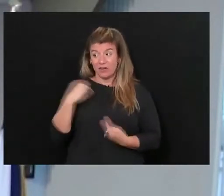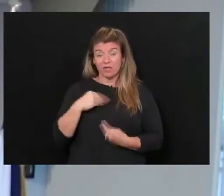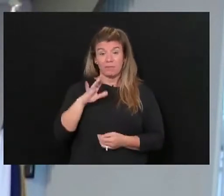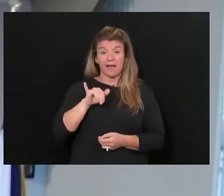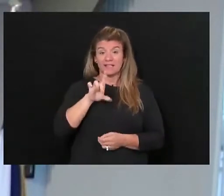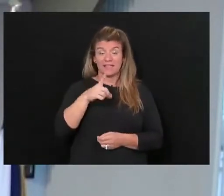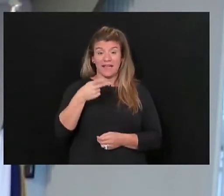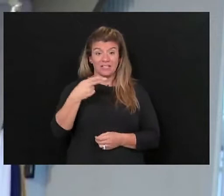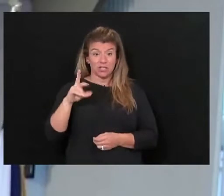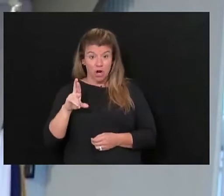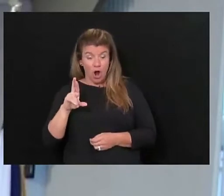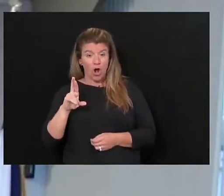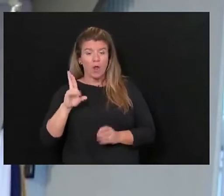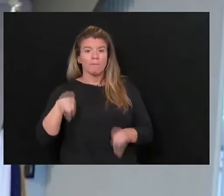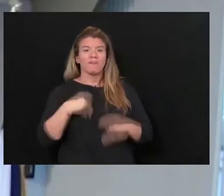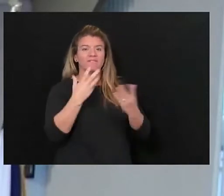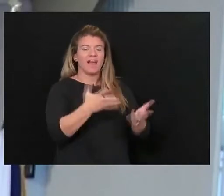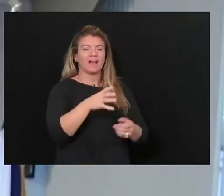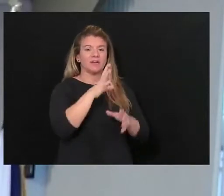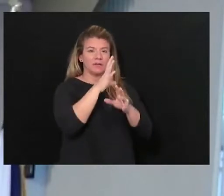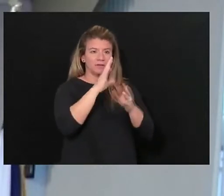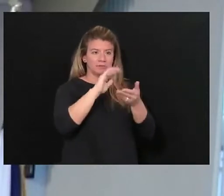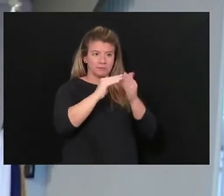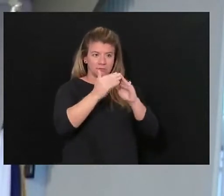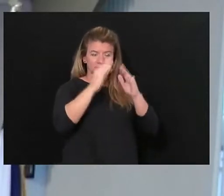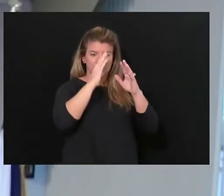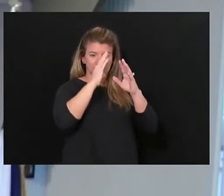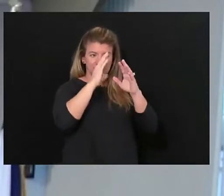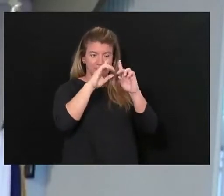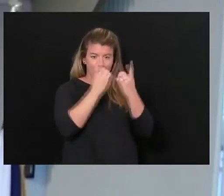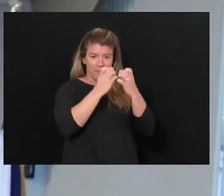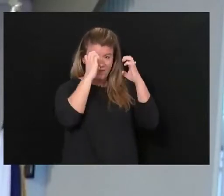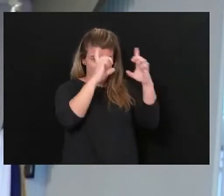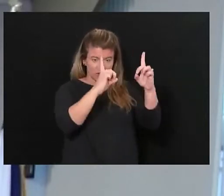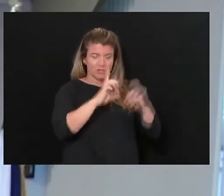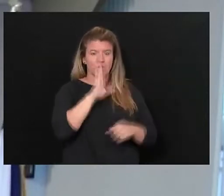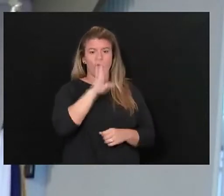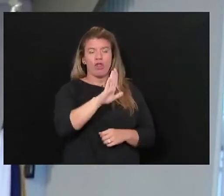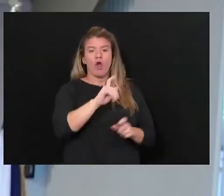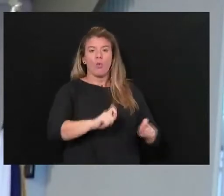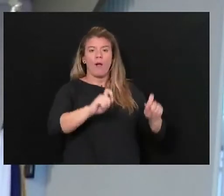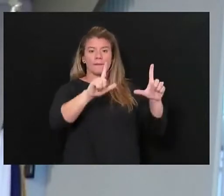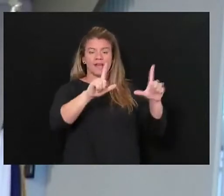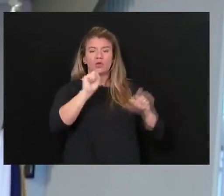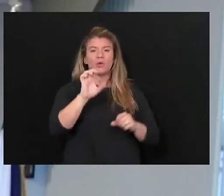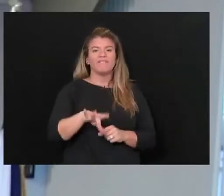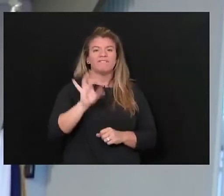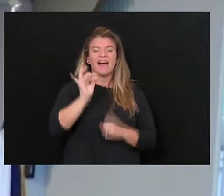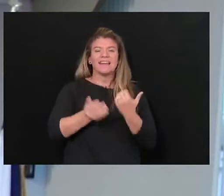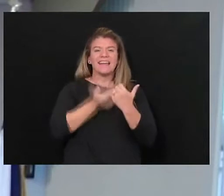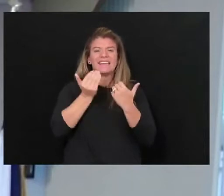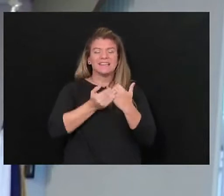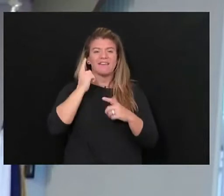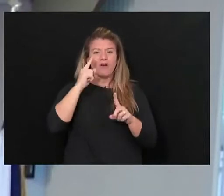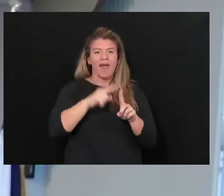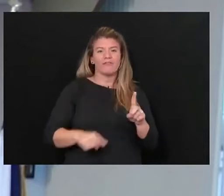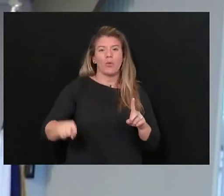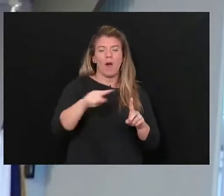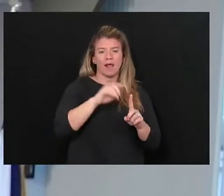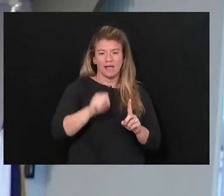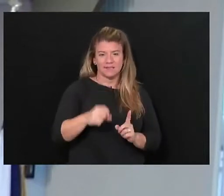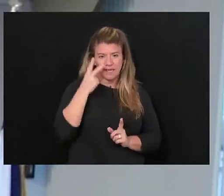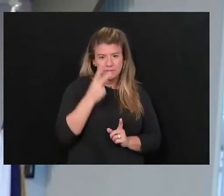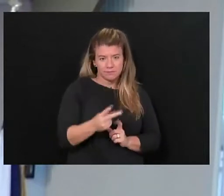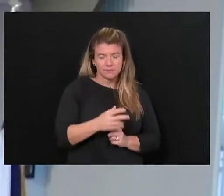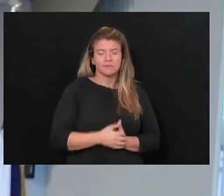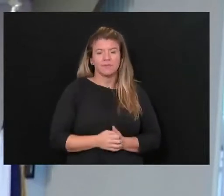DHHR to the Department of Education to be housed on one website so that it can be found there easily for everyone to see.